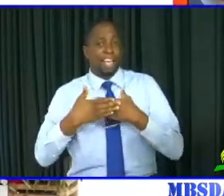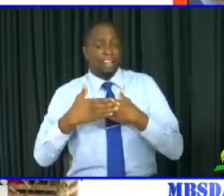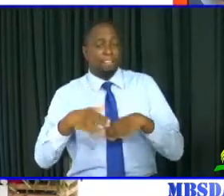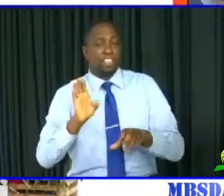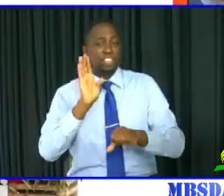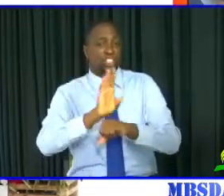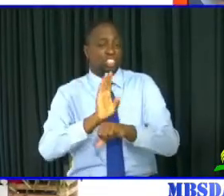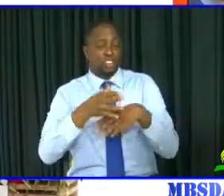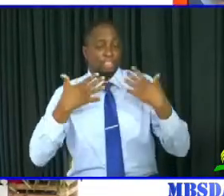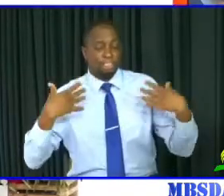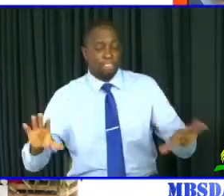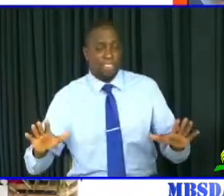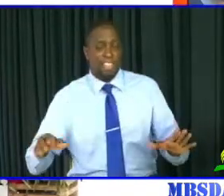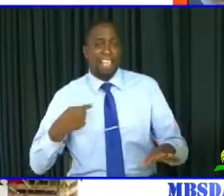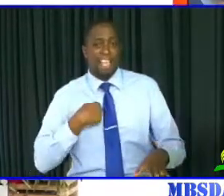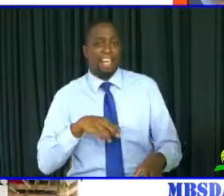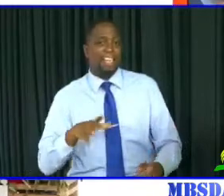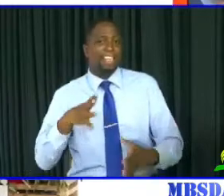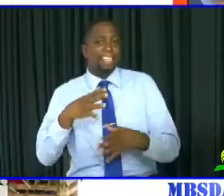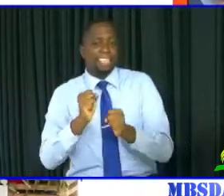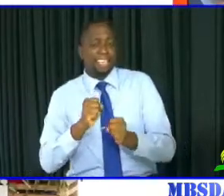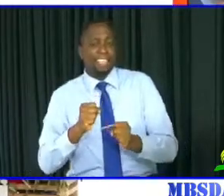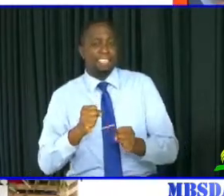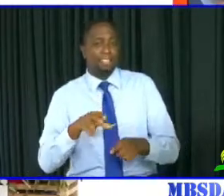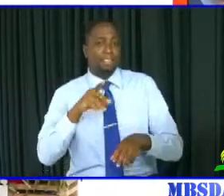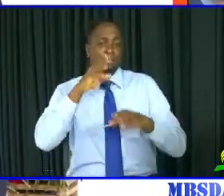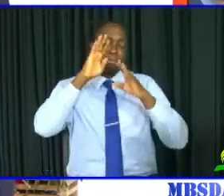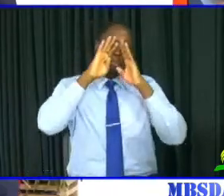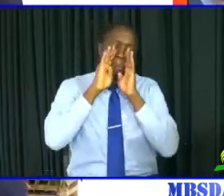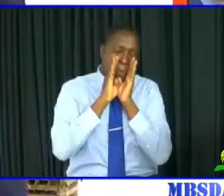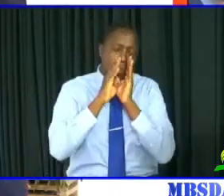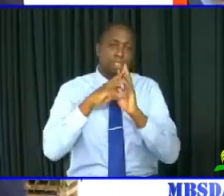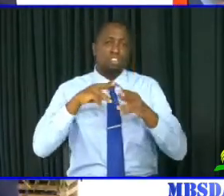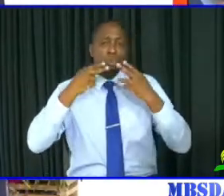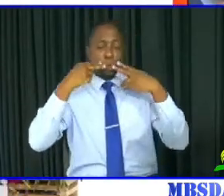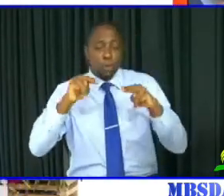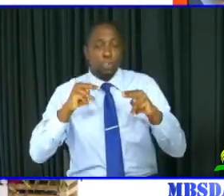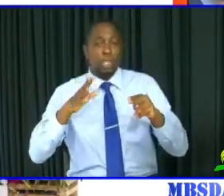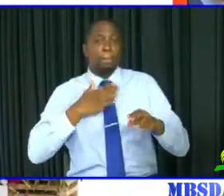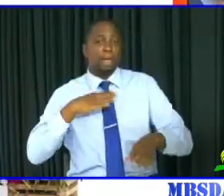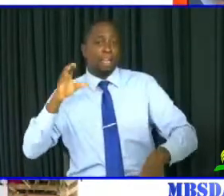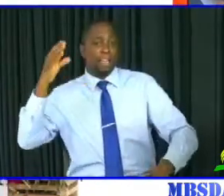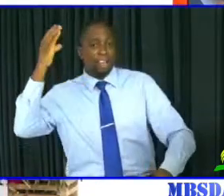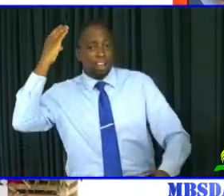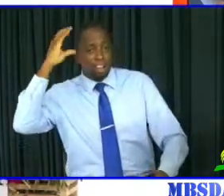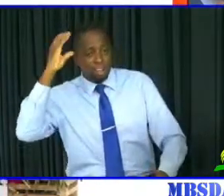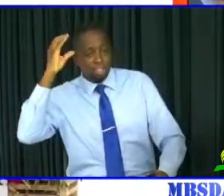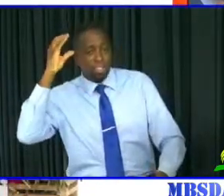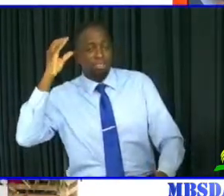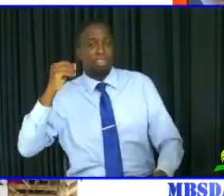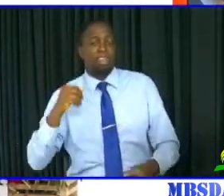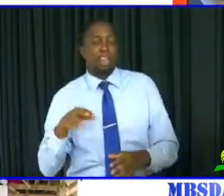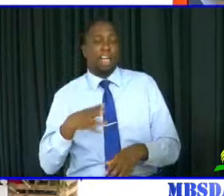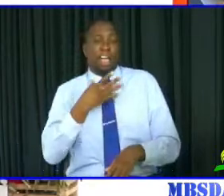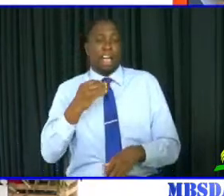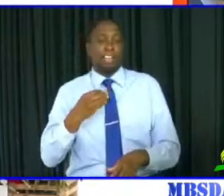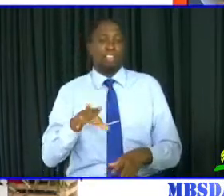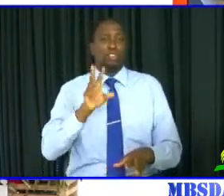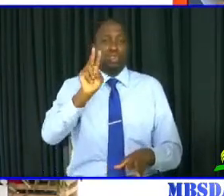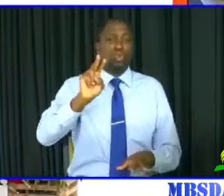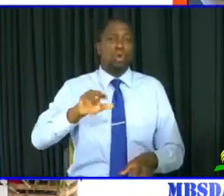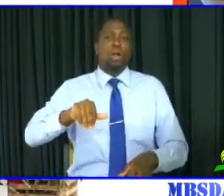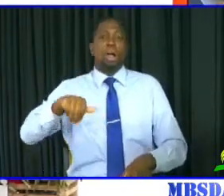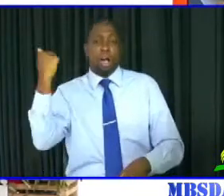2012, I got the sad news that my cousin, who was like a brother, and his father and two others were